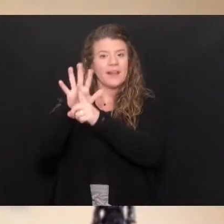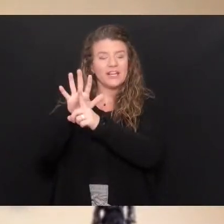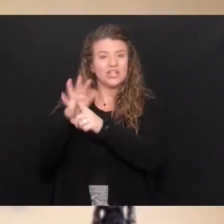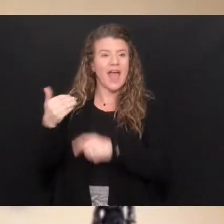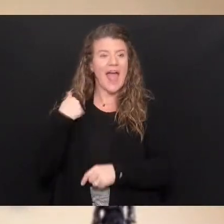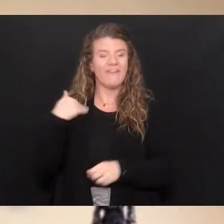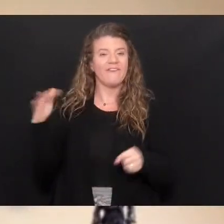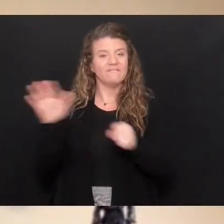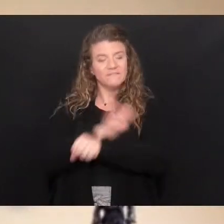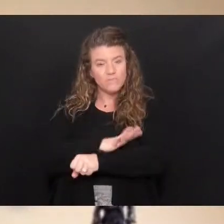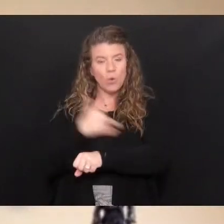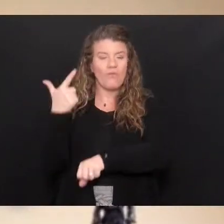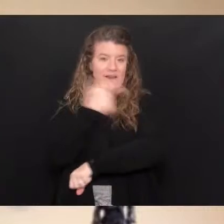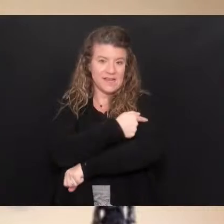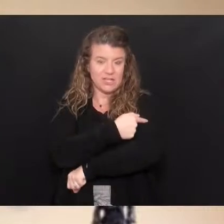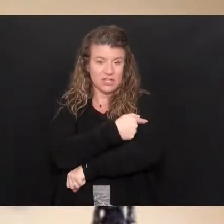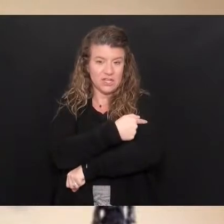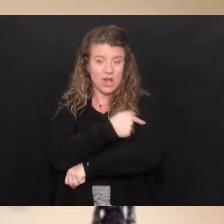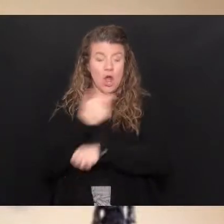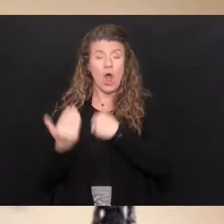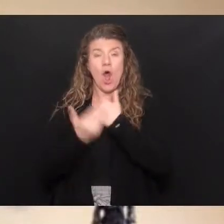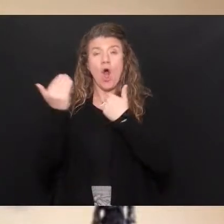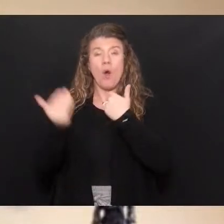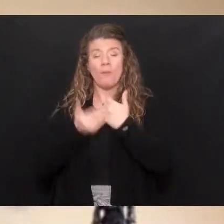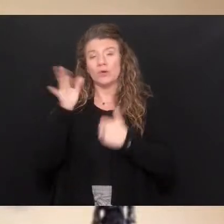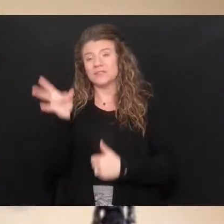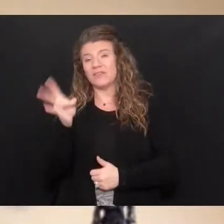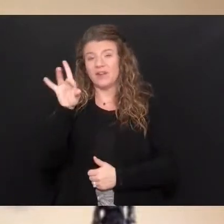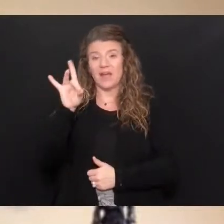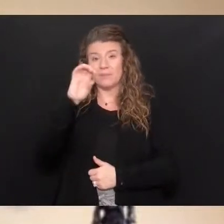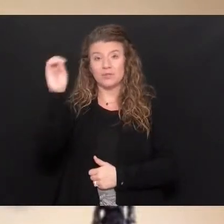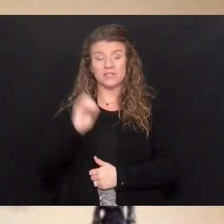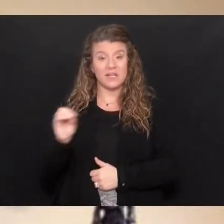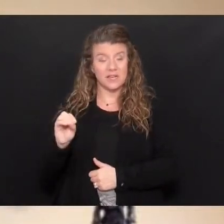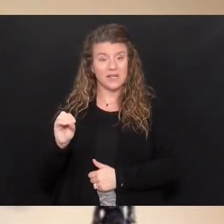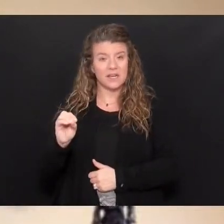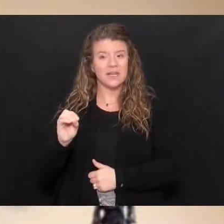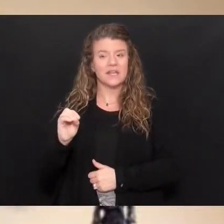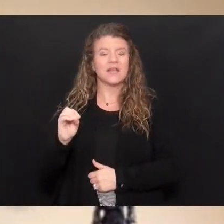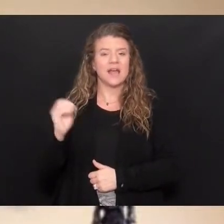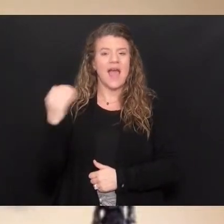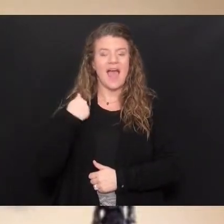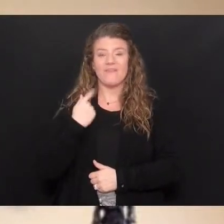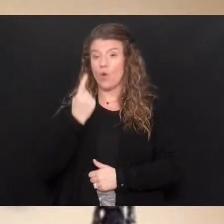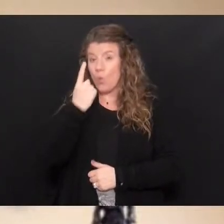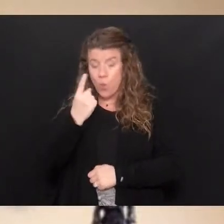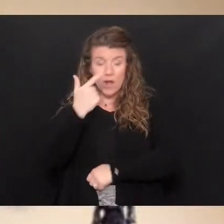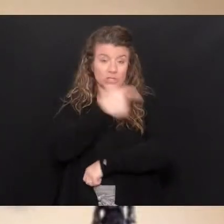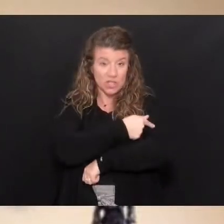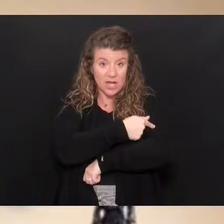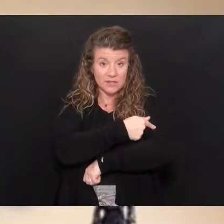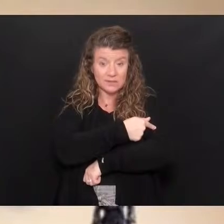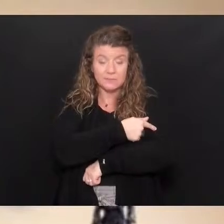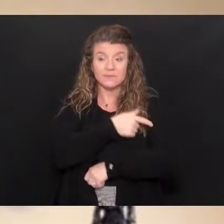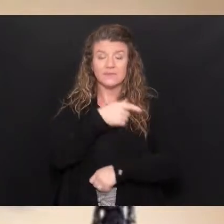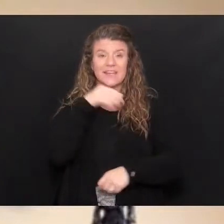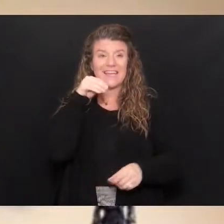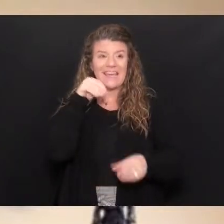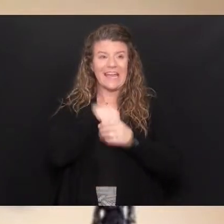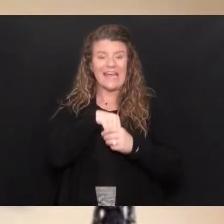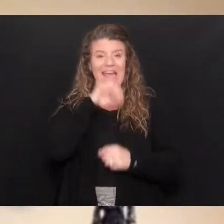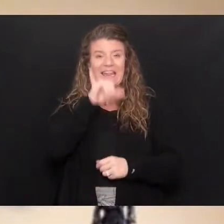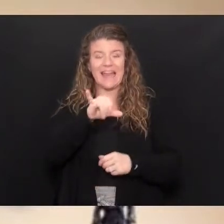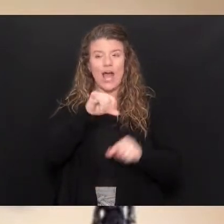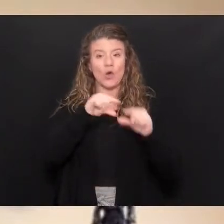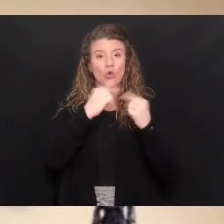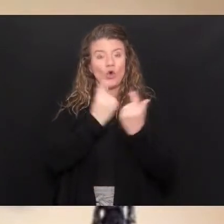having full vaccination, almost 78% having one shot. Within the eligible